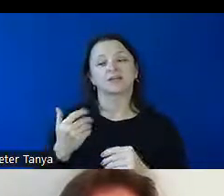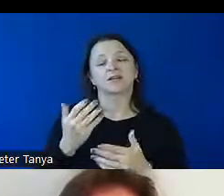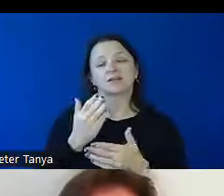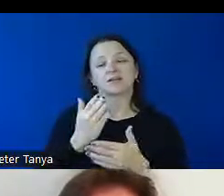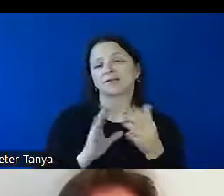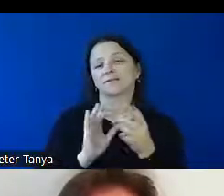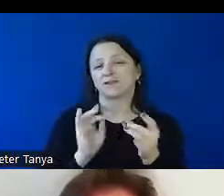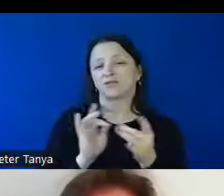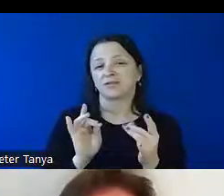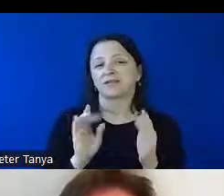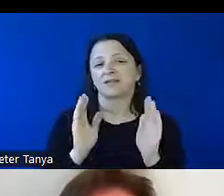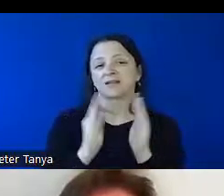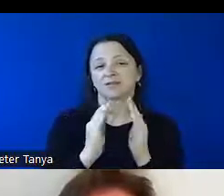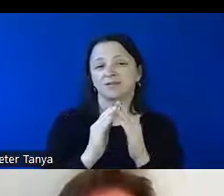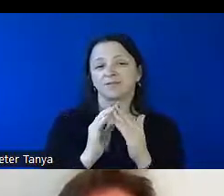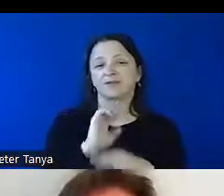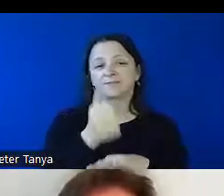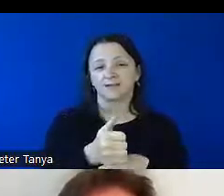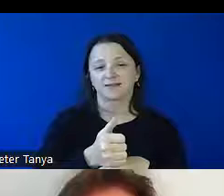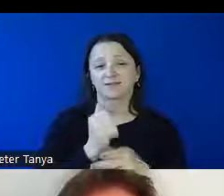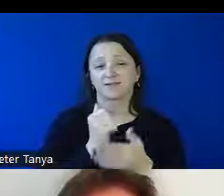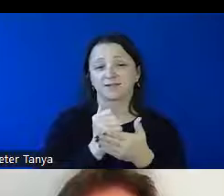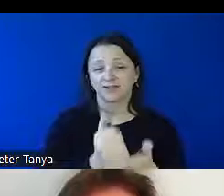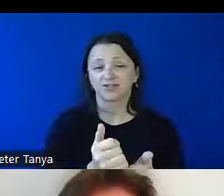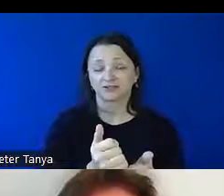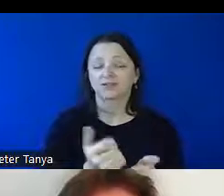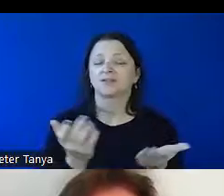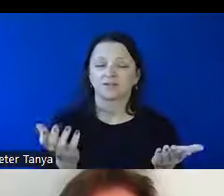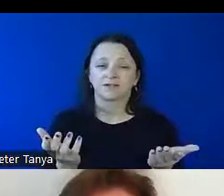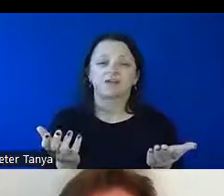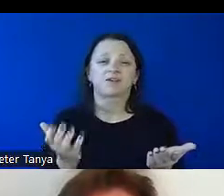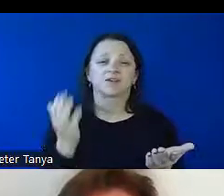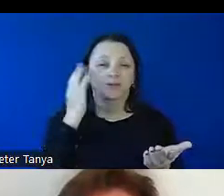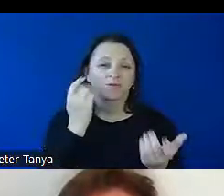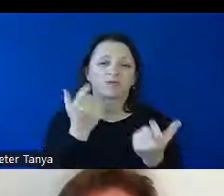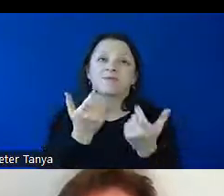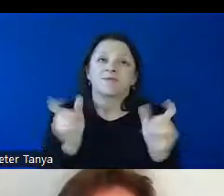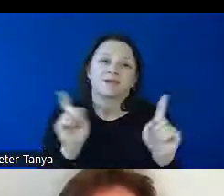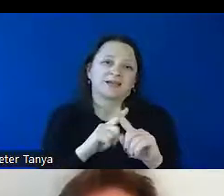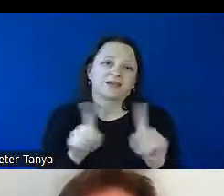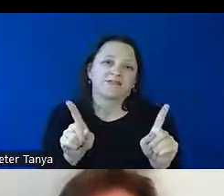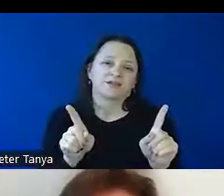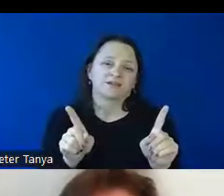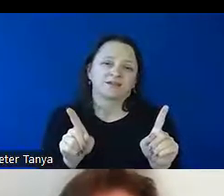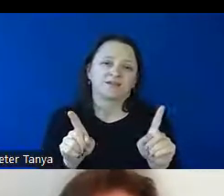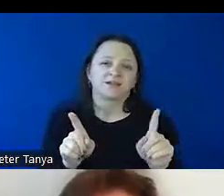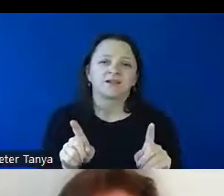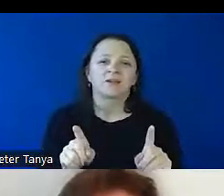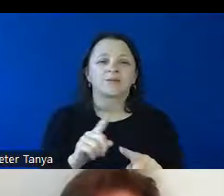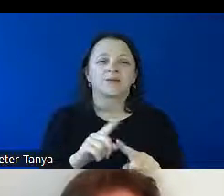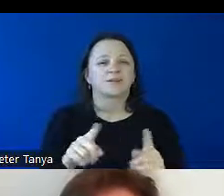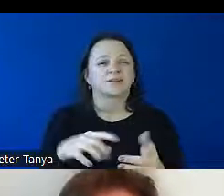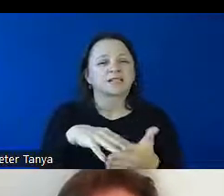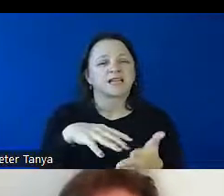that community-based interventions, we know, make a difference. They've not been studied